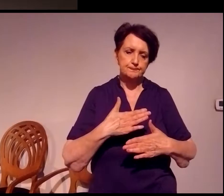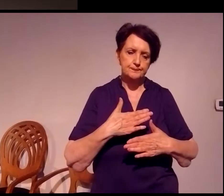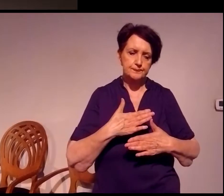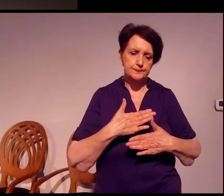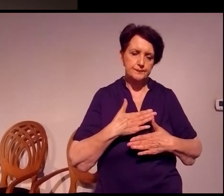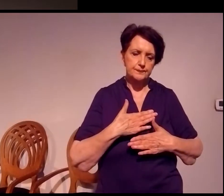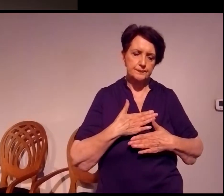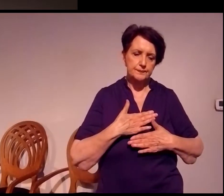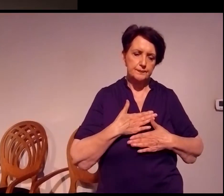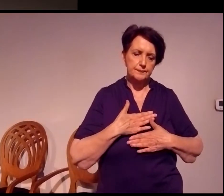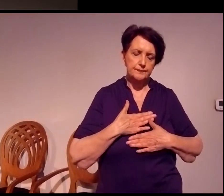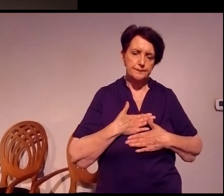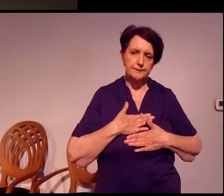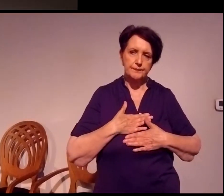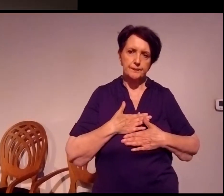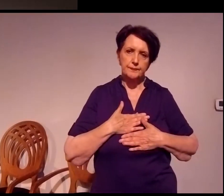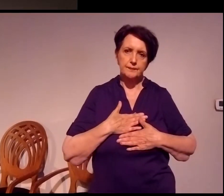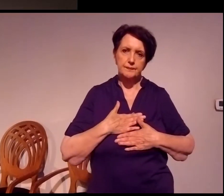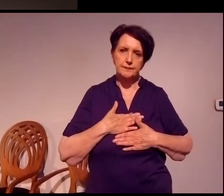Slowly exhale.